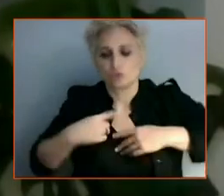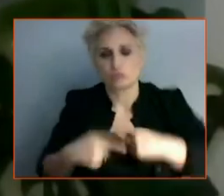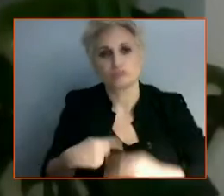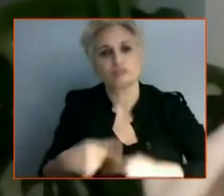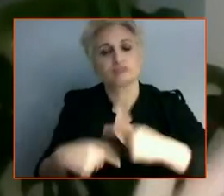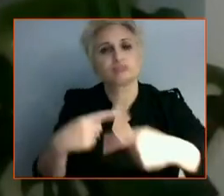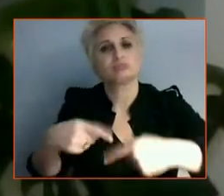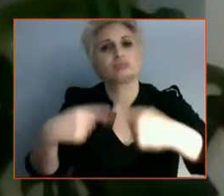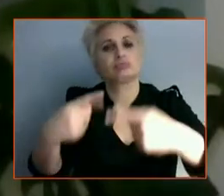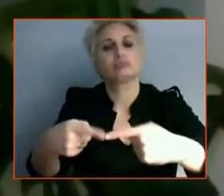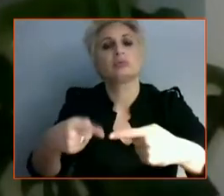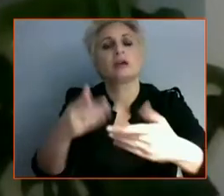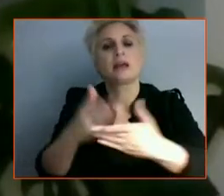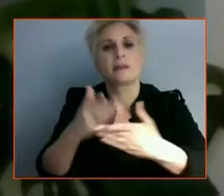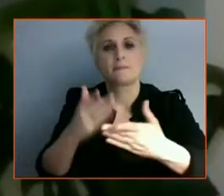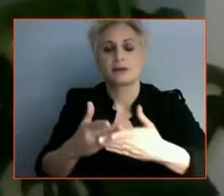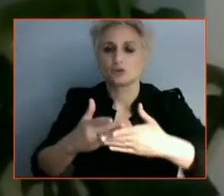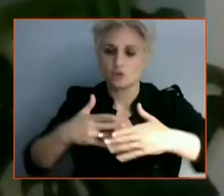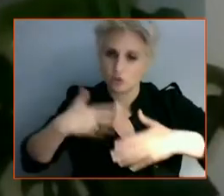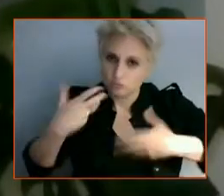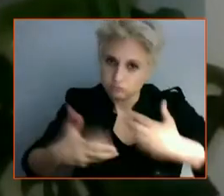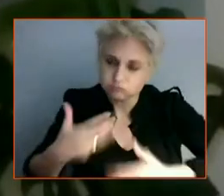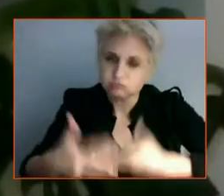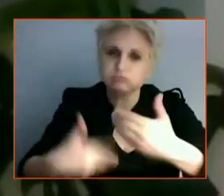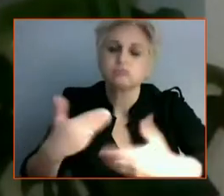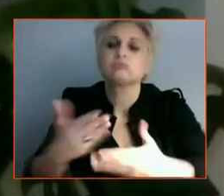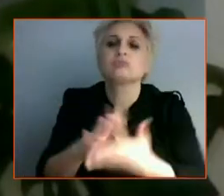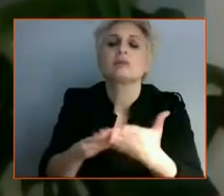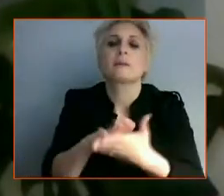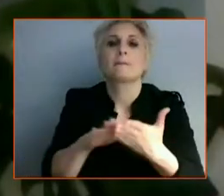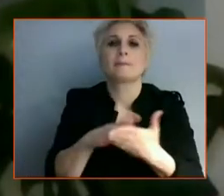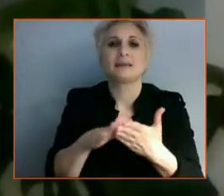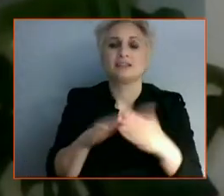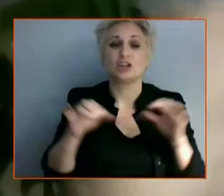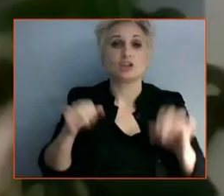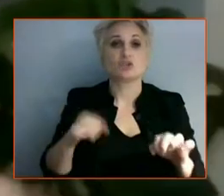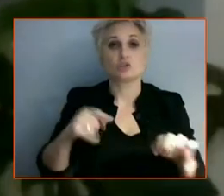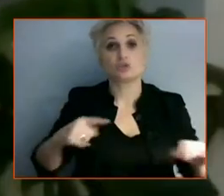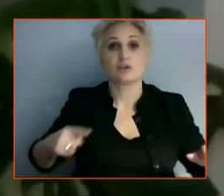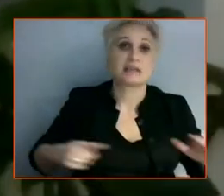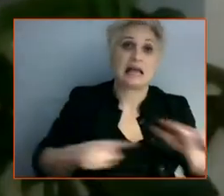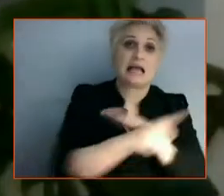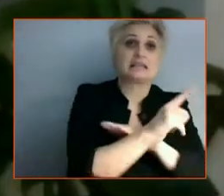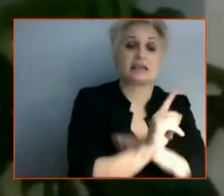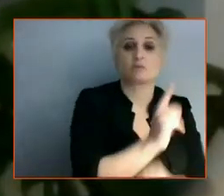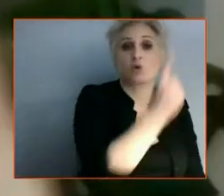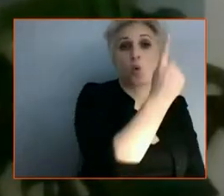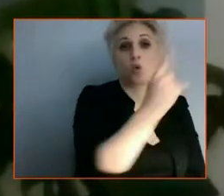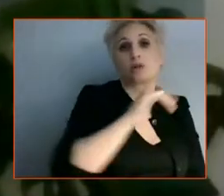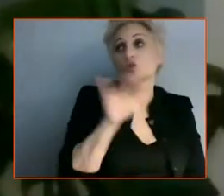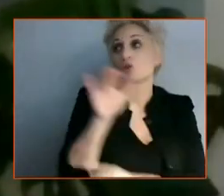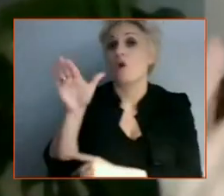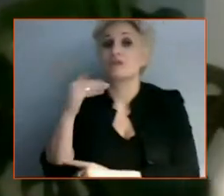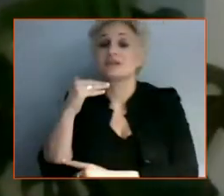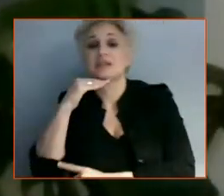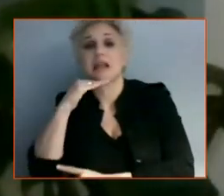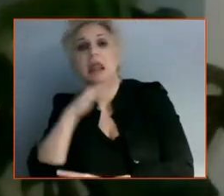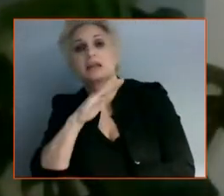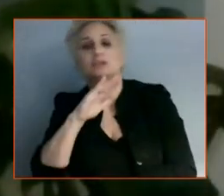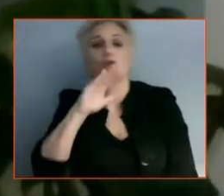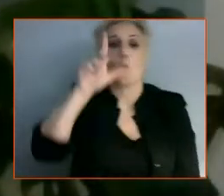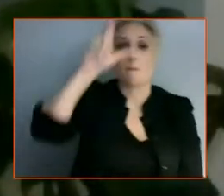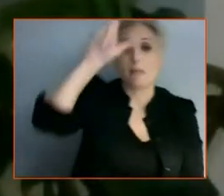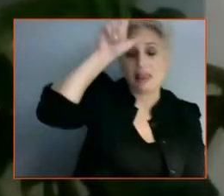being realised in Canterbury so that students don't need to move to Auckland or overseas to Melbourne or Berlin or London, obviously